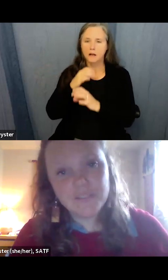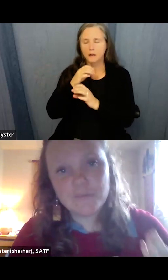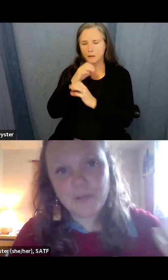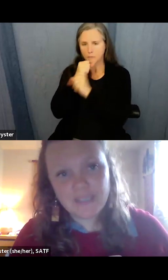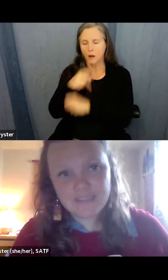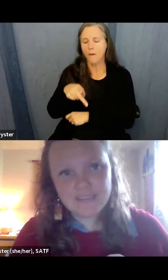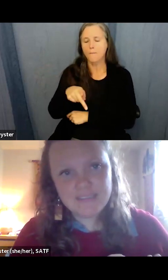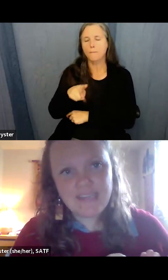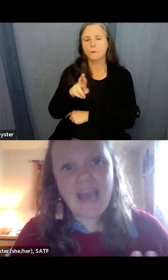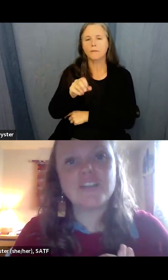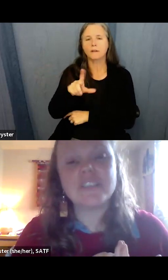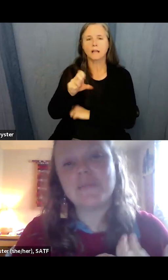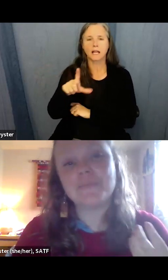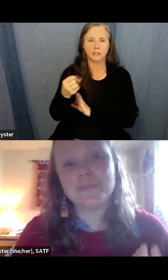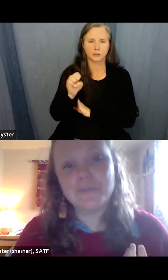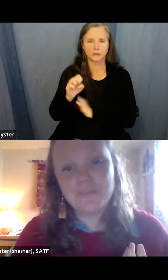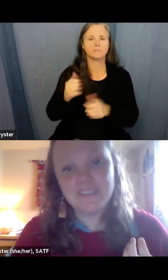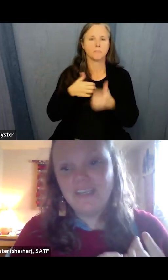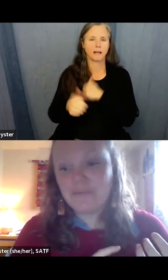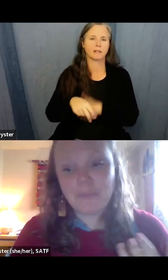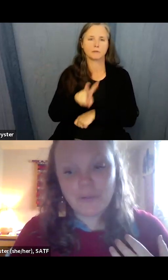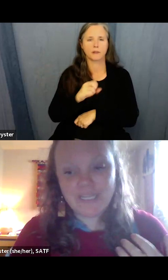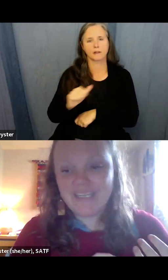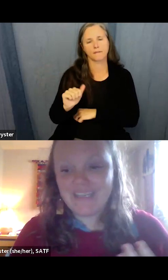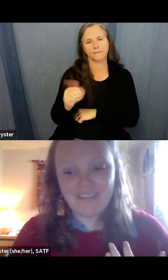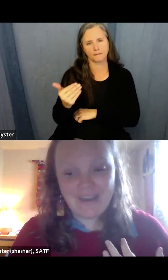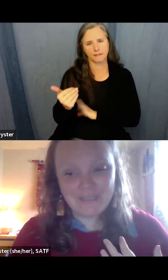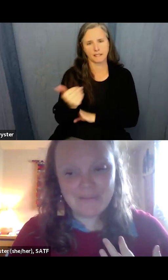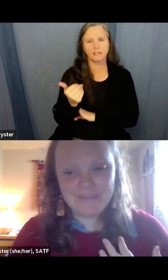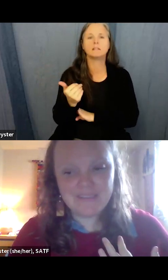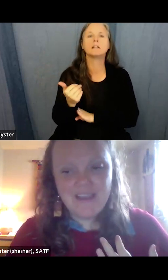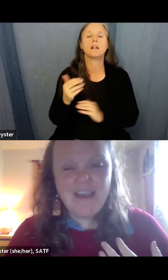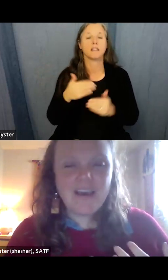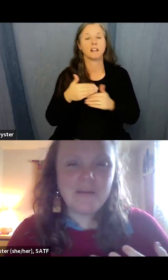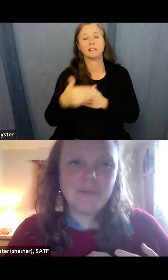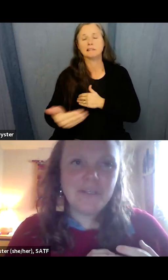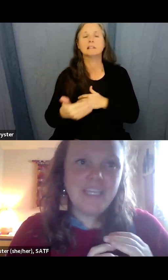part of those processes actually improves reporting and other outcomes.